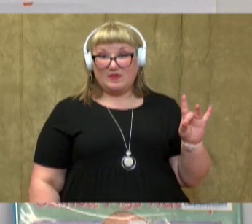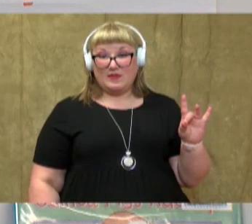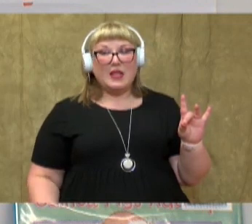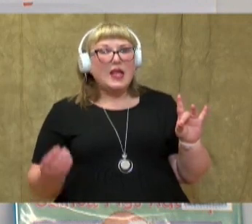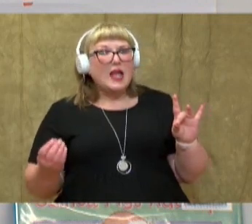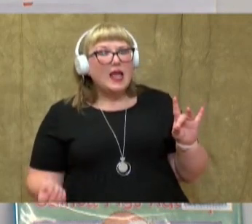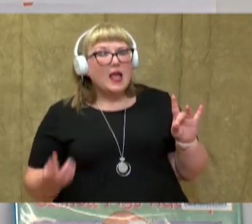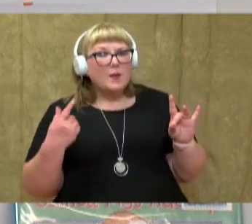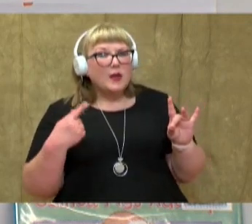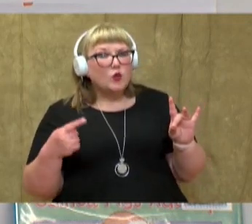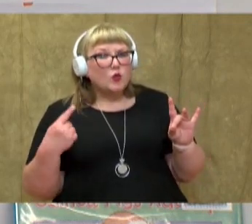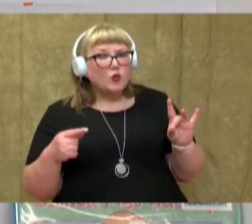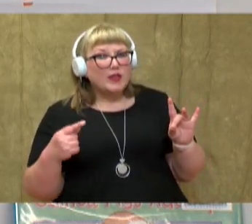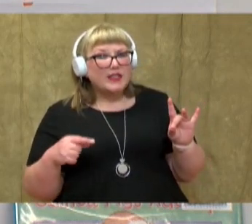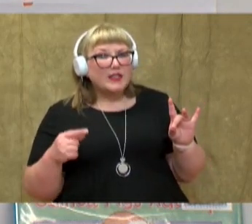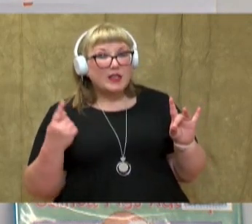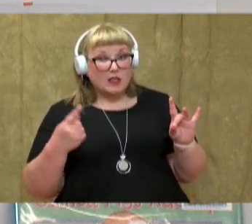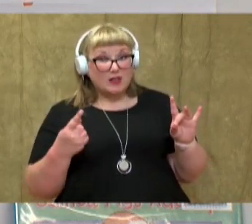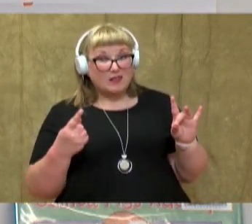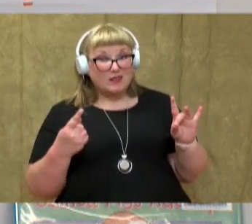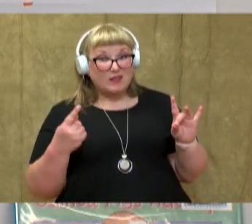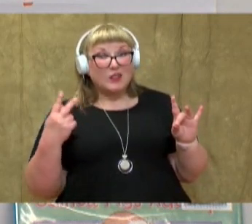Plus how many green?